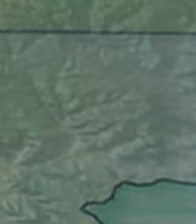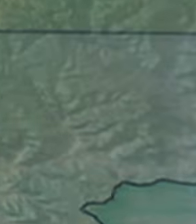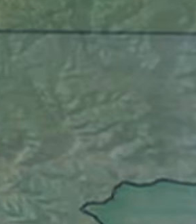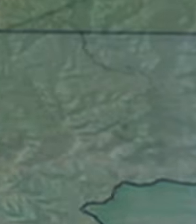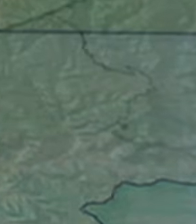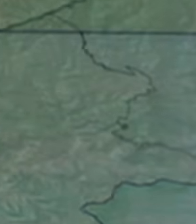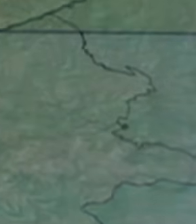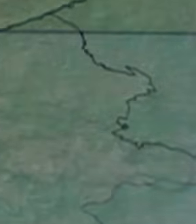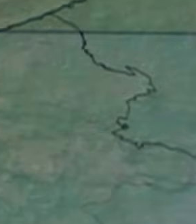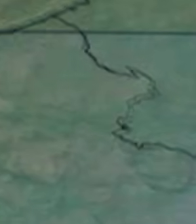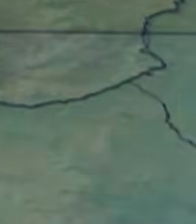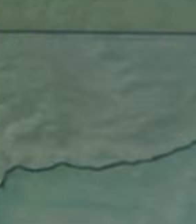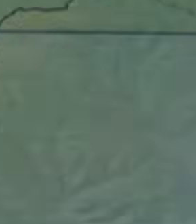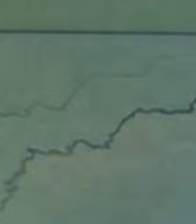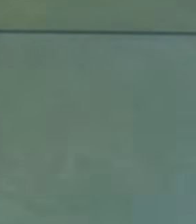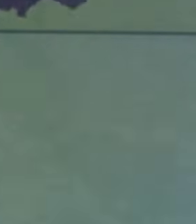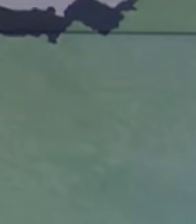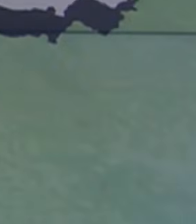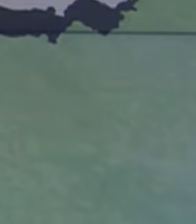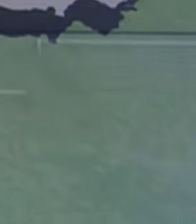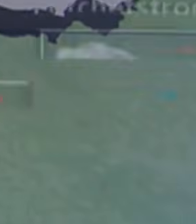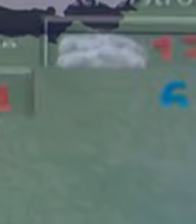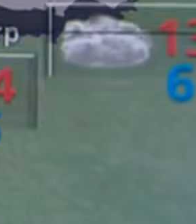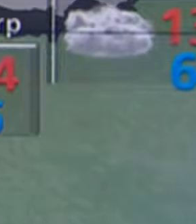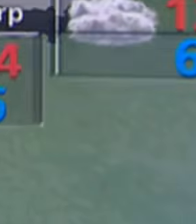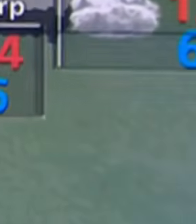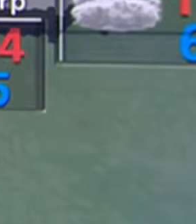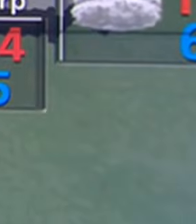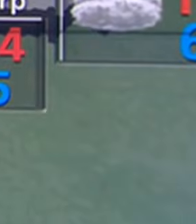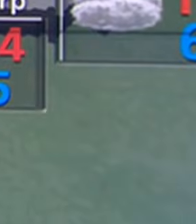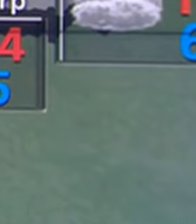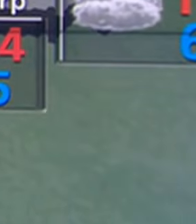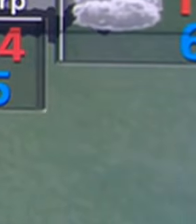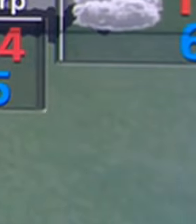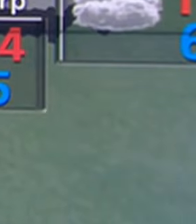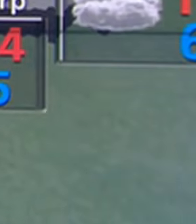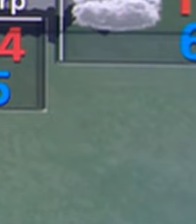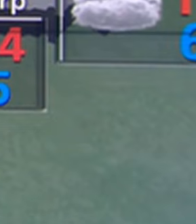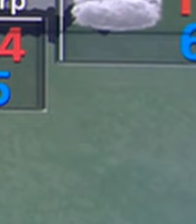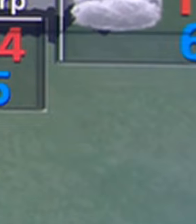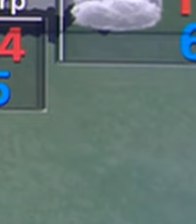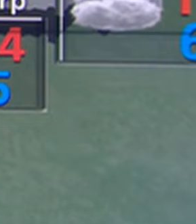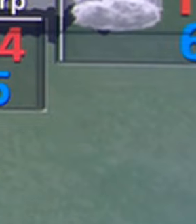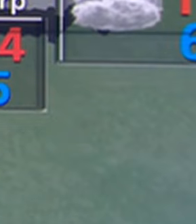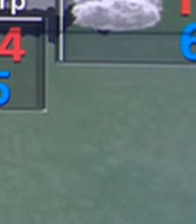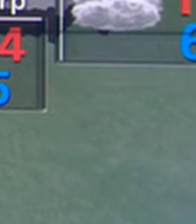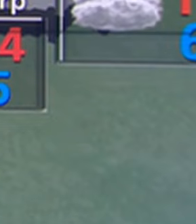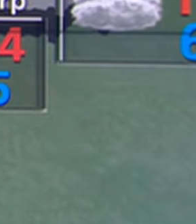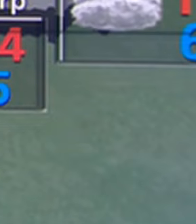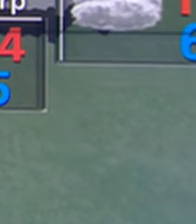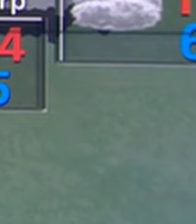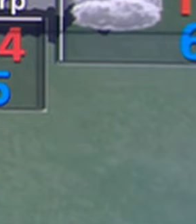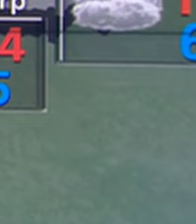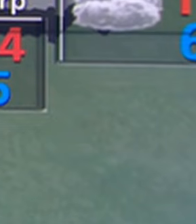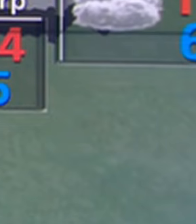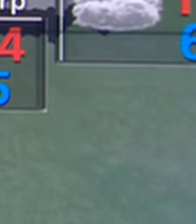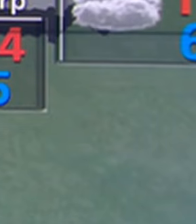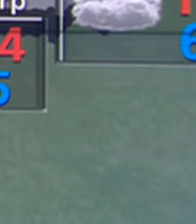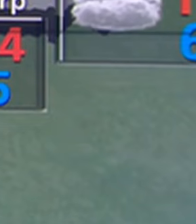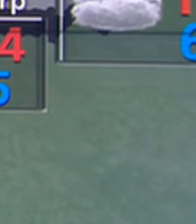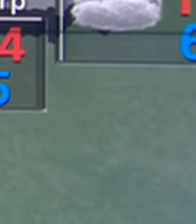mo mosong re konosetsa go lebele province ya North West teng Rustenburg ya tla na tlhabela tsa fale le fale me tla be ke me go di grata di le